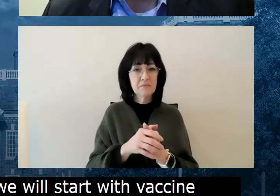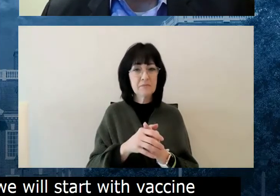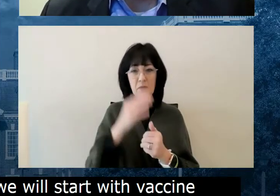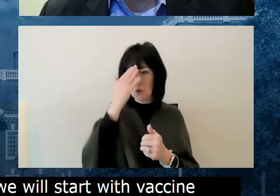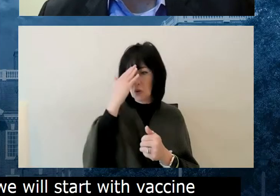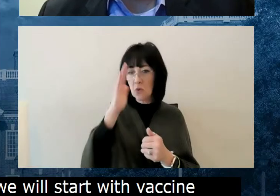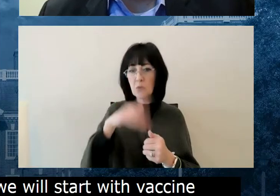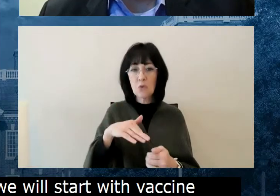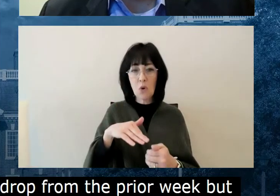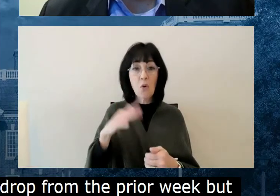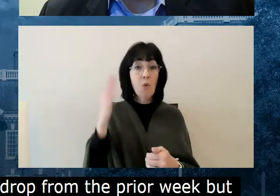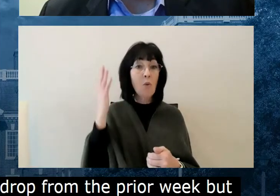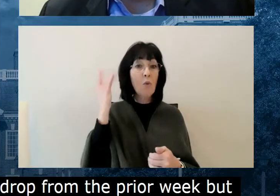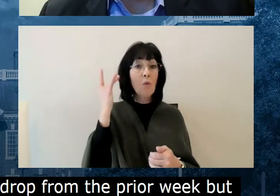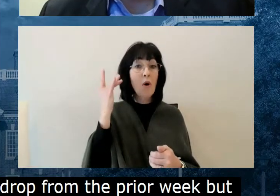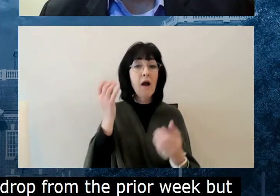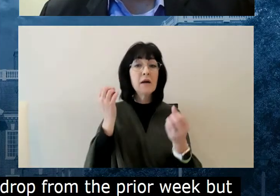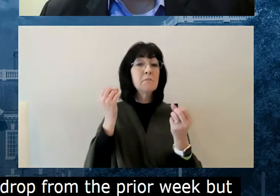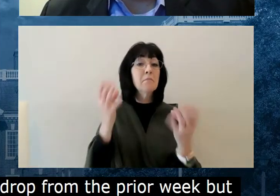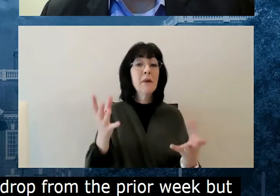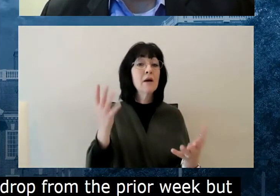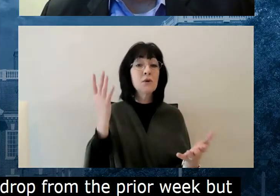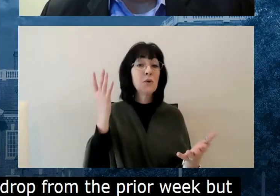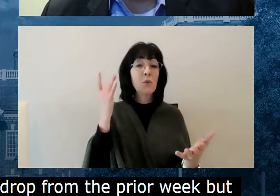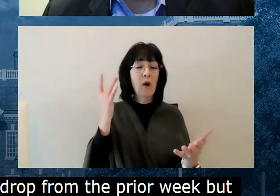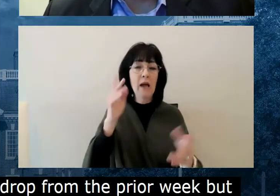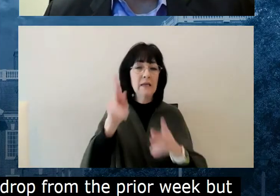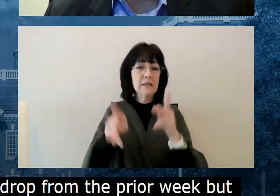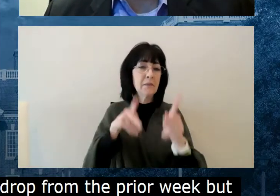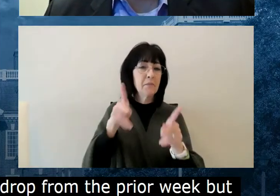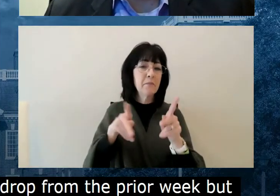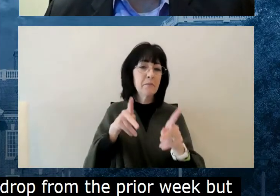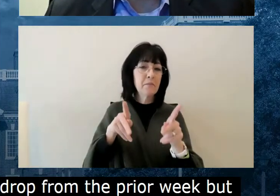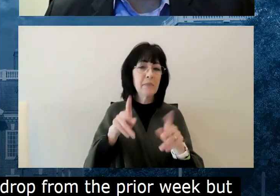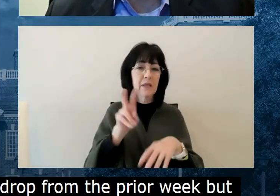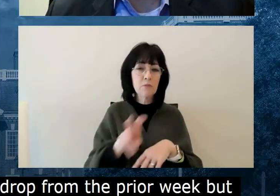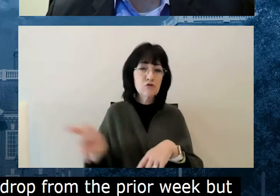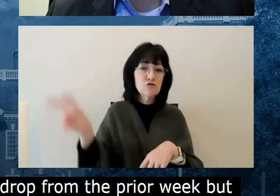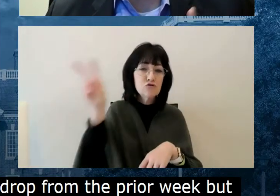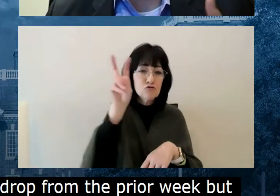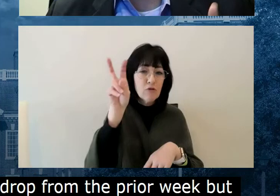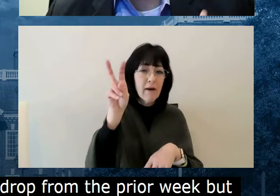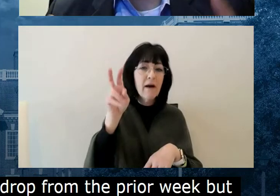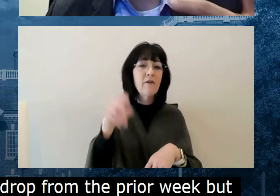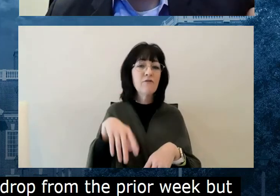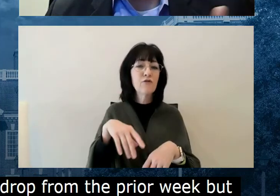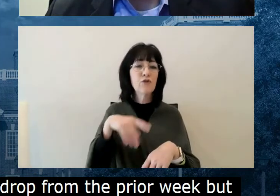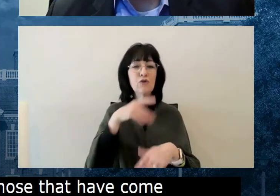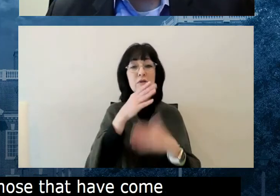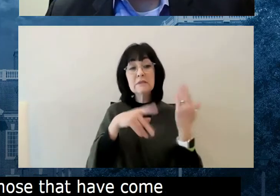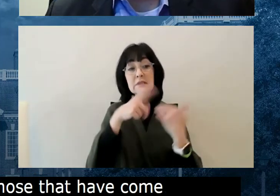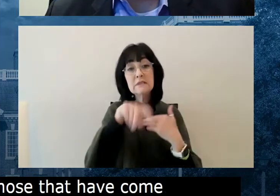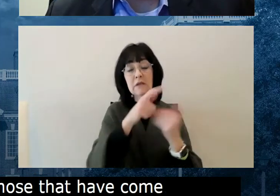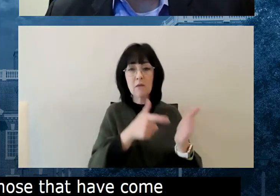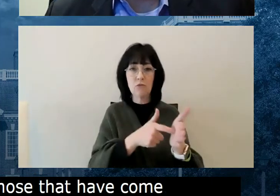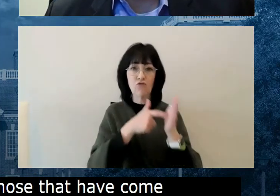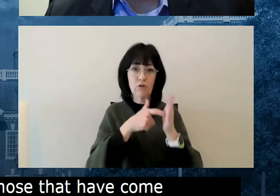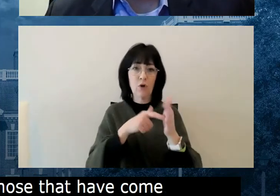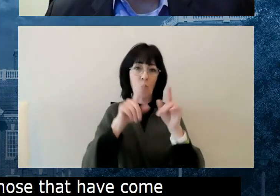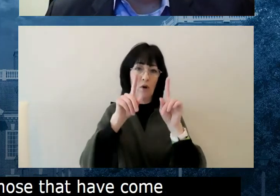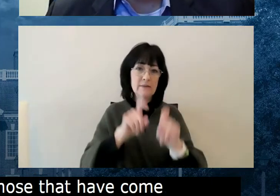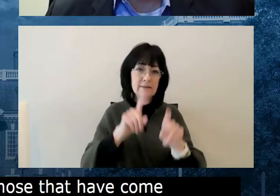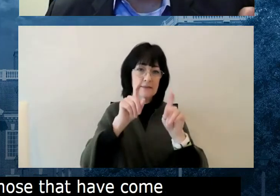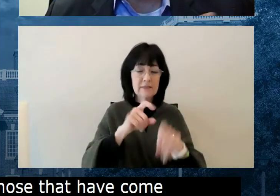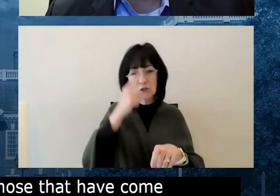that a lot of this is coming from those that have traveled, mandated testing from schools, employers, et cetera.